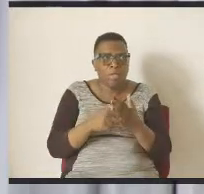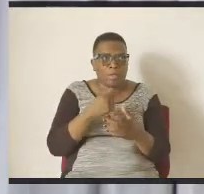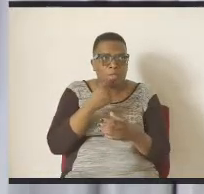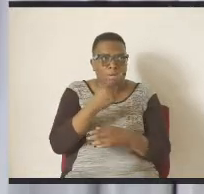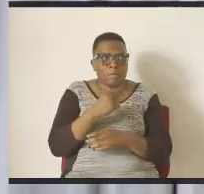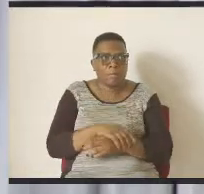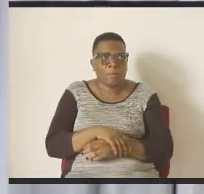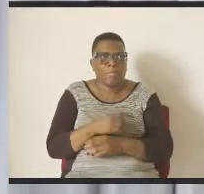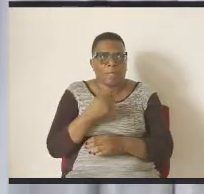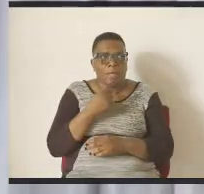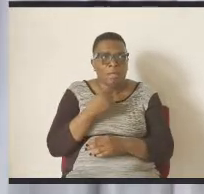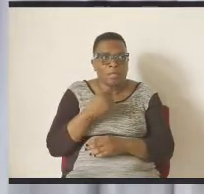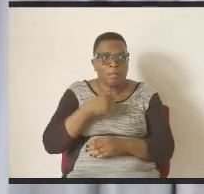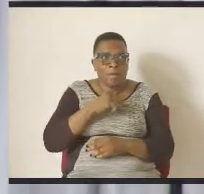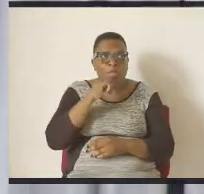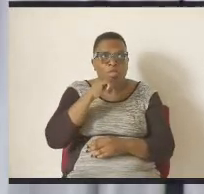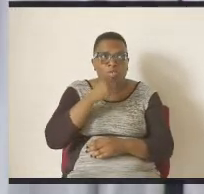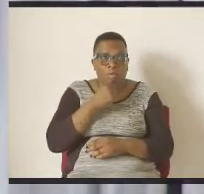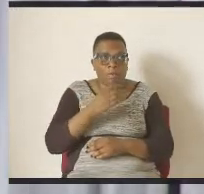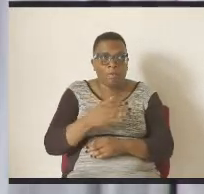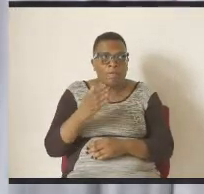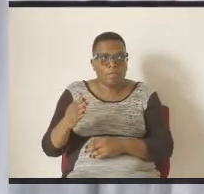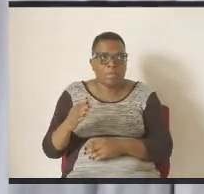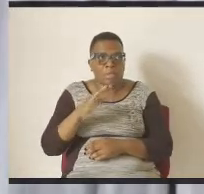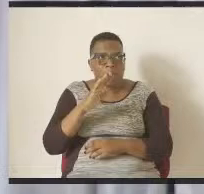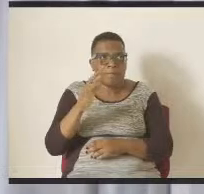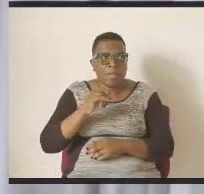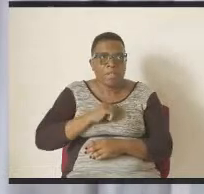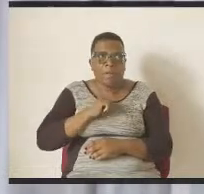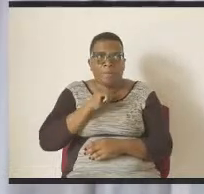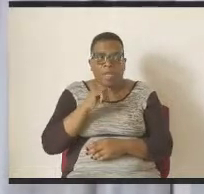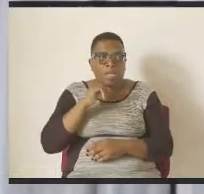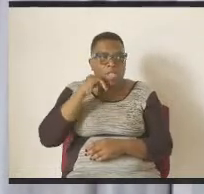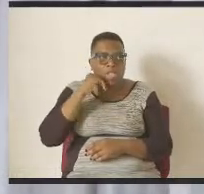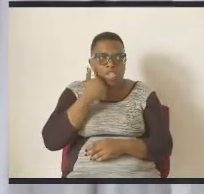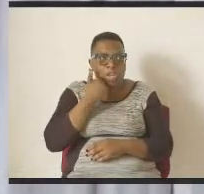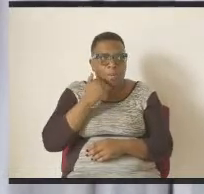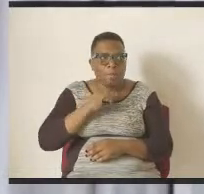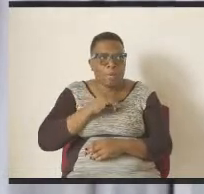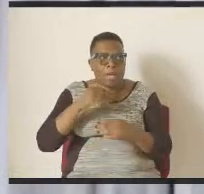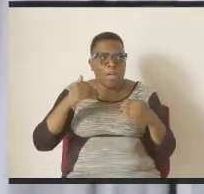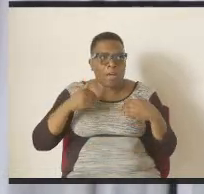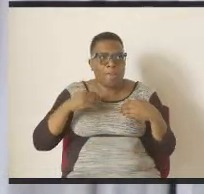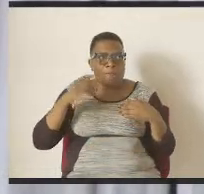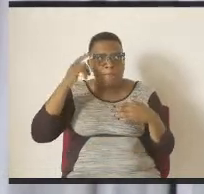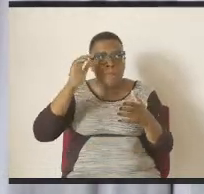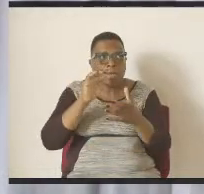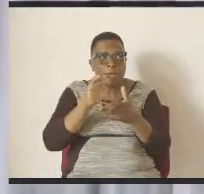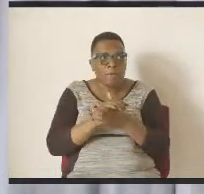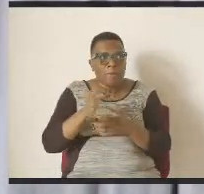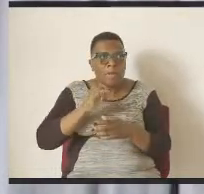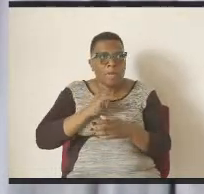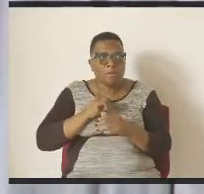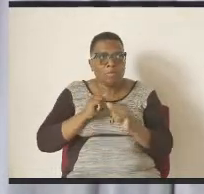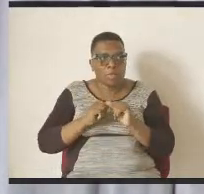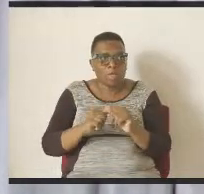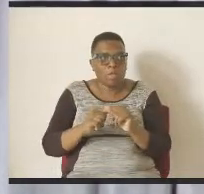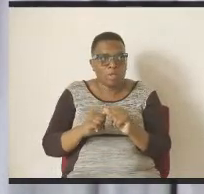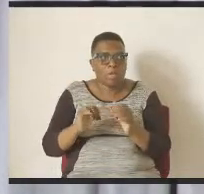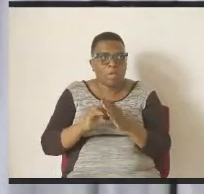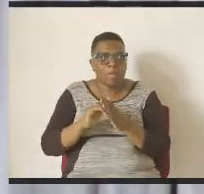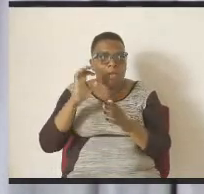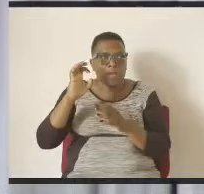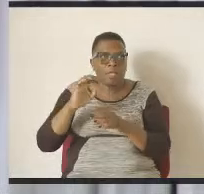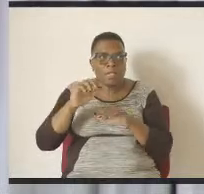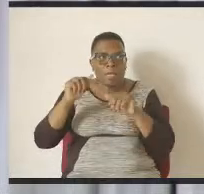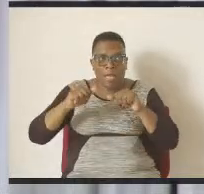what? Able to keep that what keep what I have committed to him on that day. That verse can be actually read two ways.